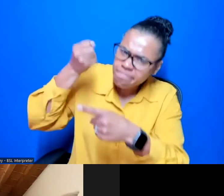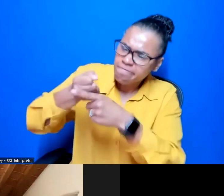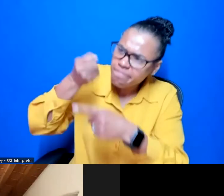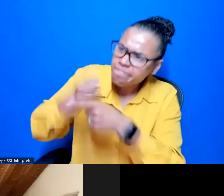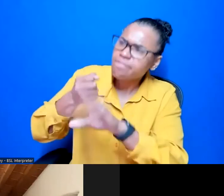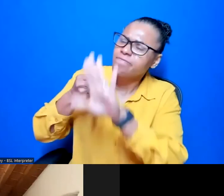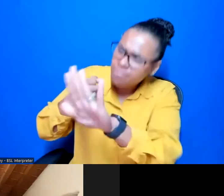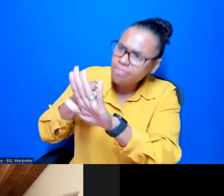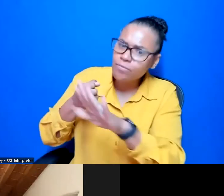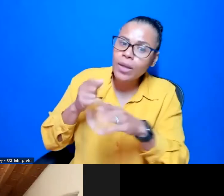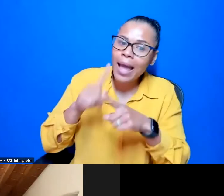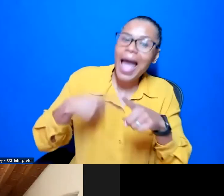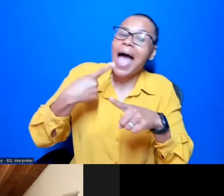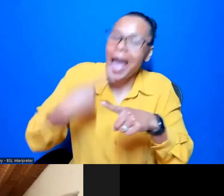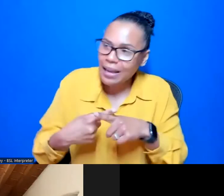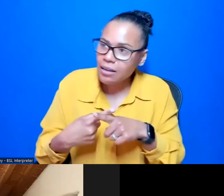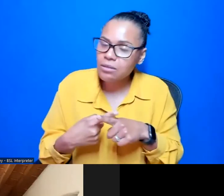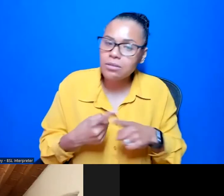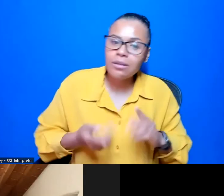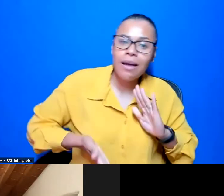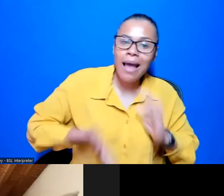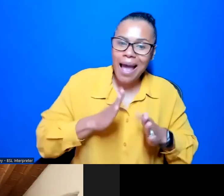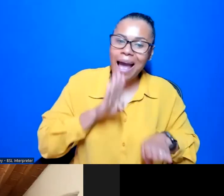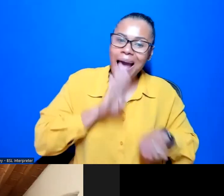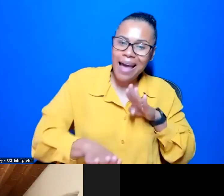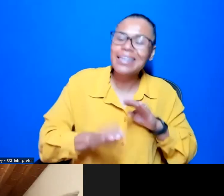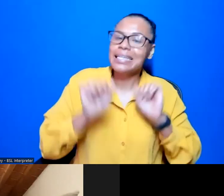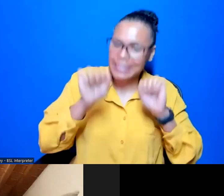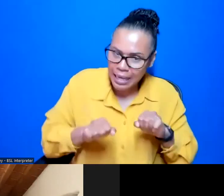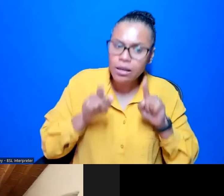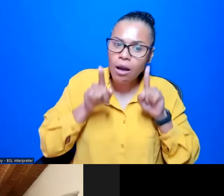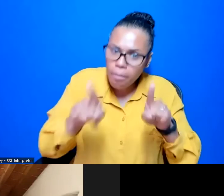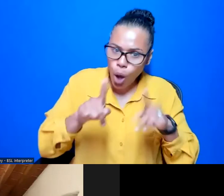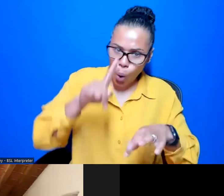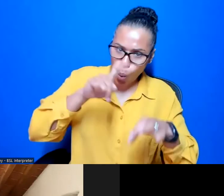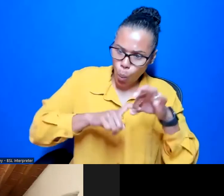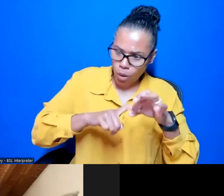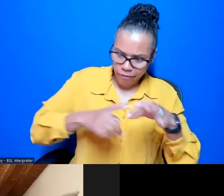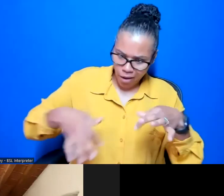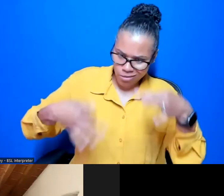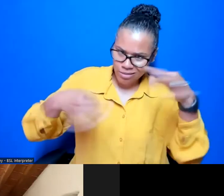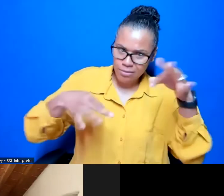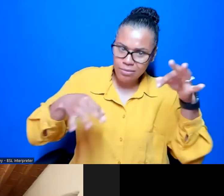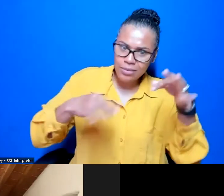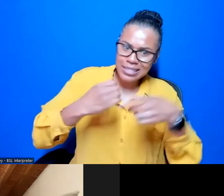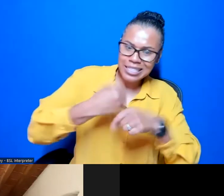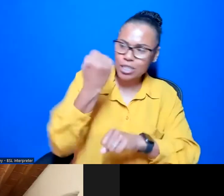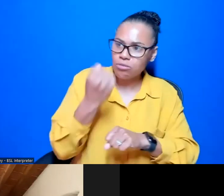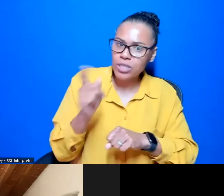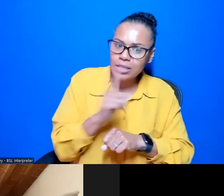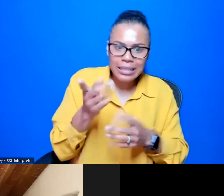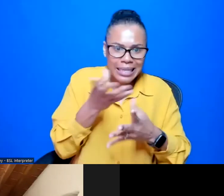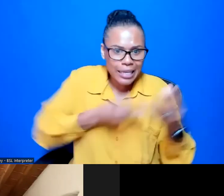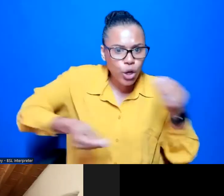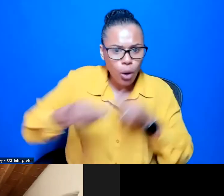I do have that experience, but I am qualified because I got a university degree in economics. And I know, looking at the